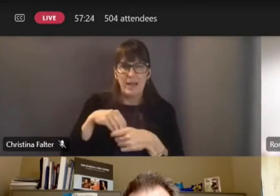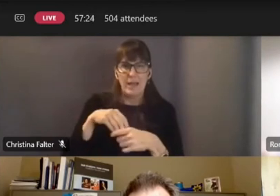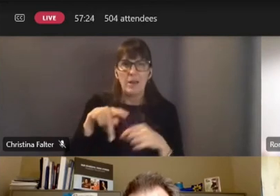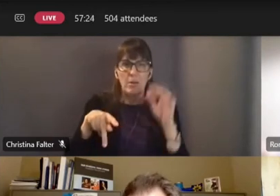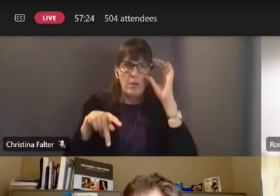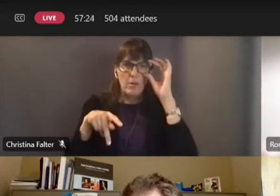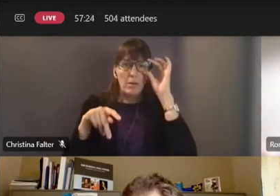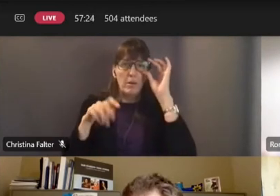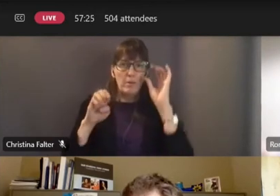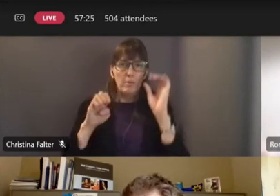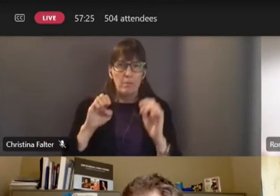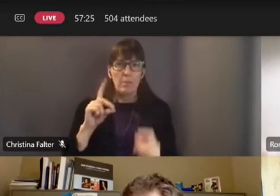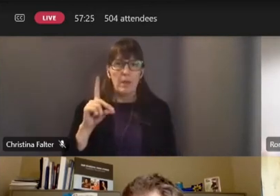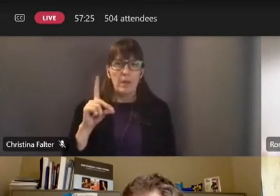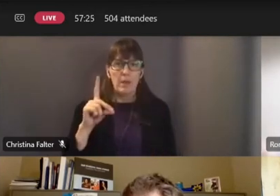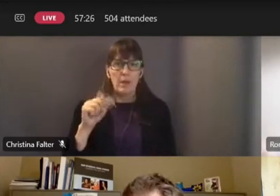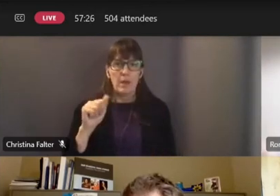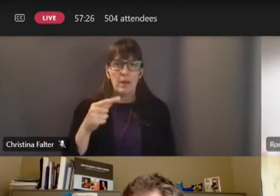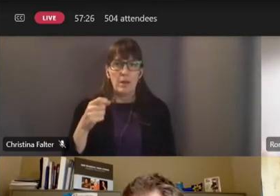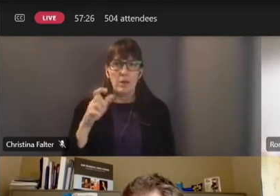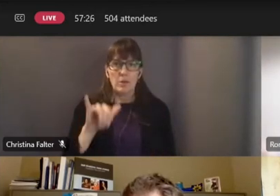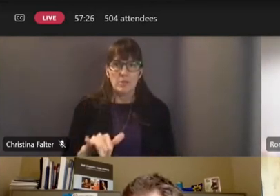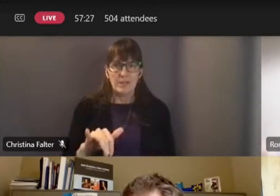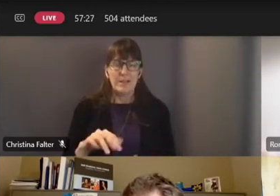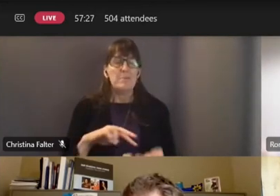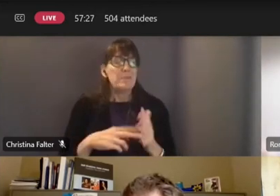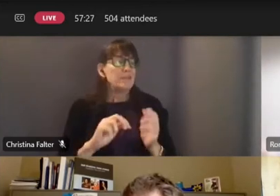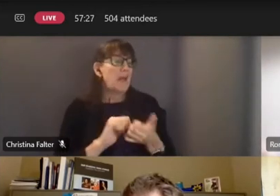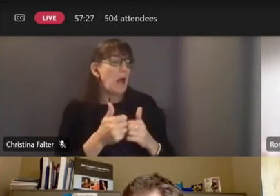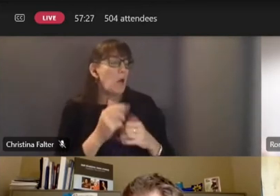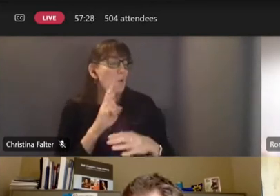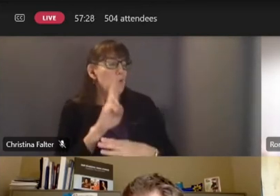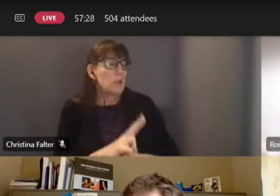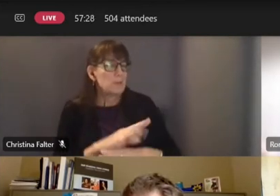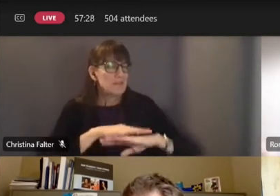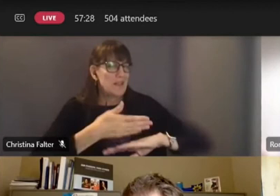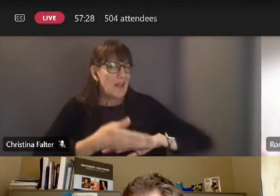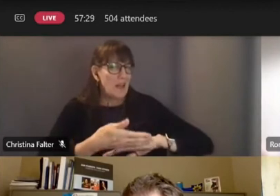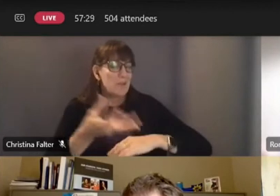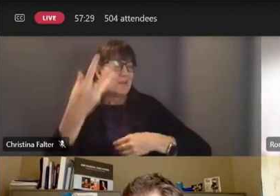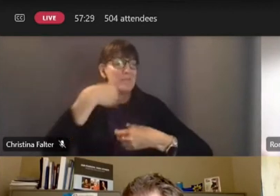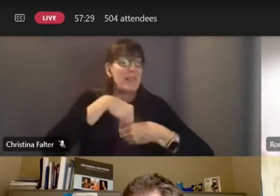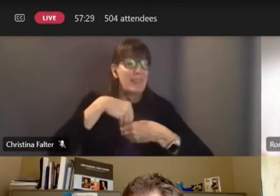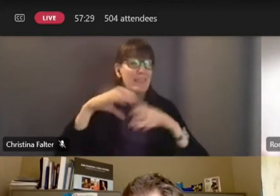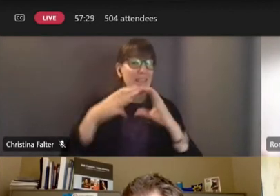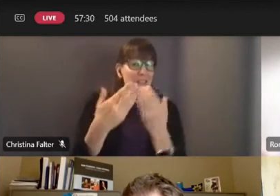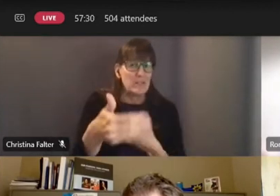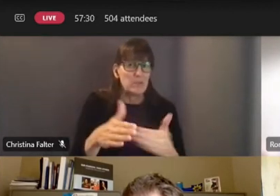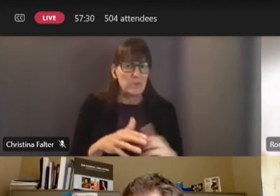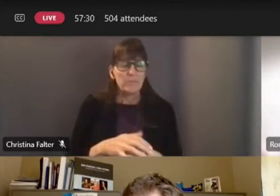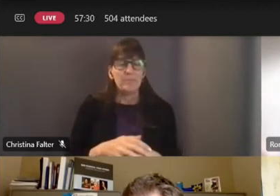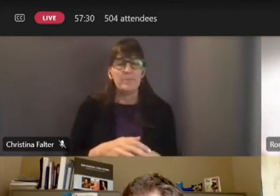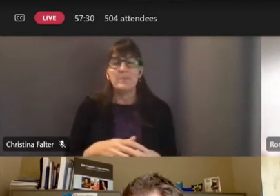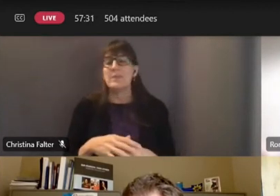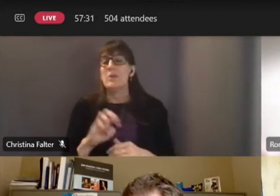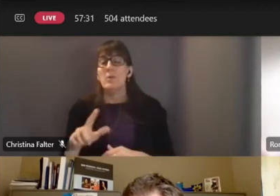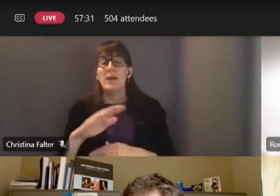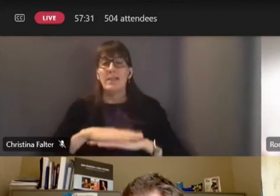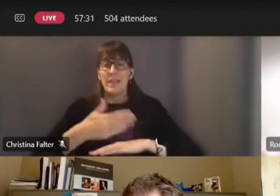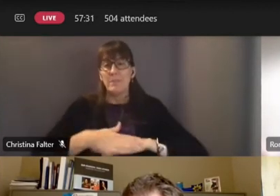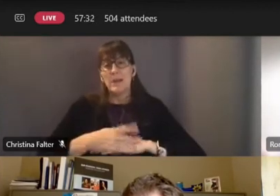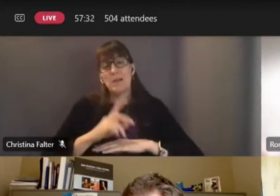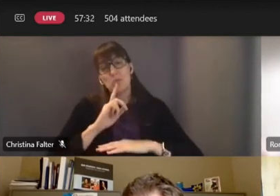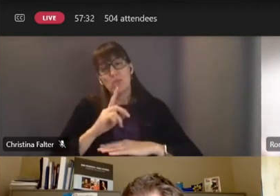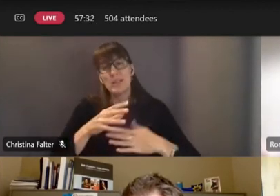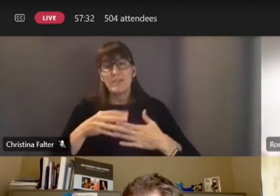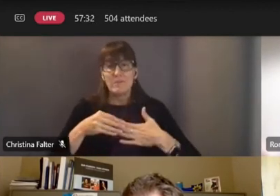speak for how we're going to use those laptops in the classroom. Well, those laptops we've learned have versatility and